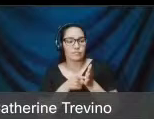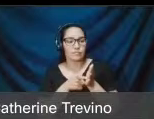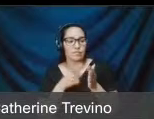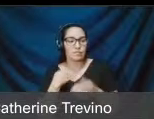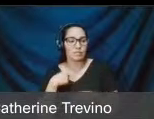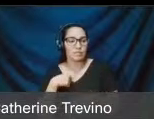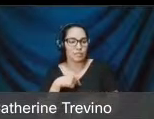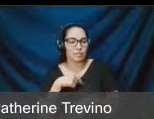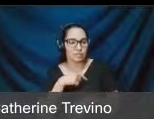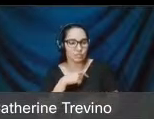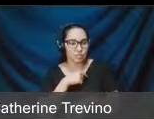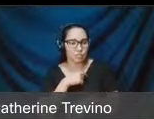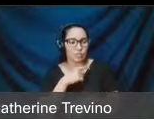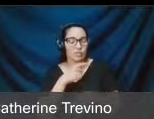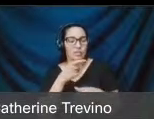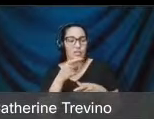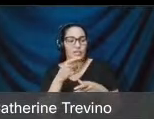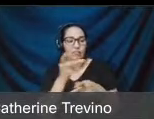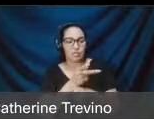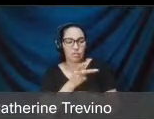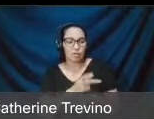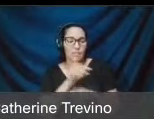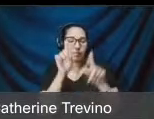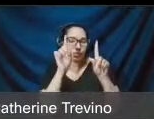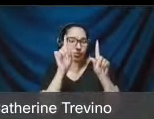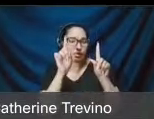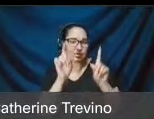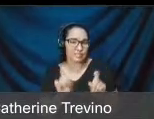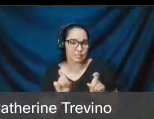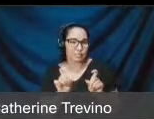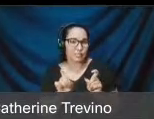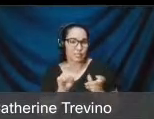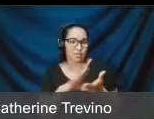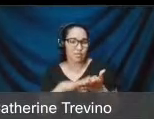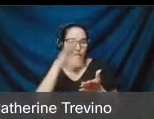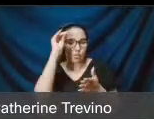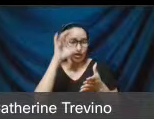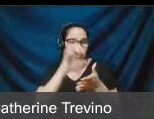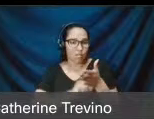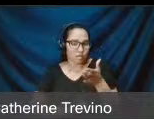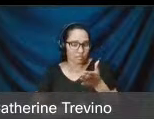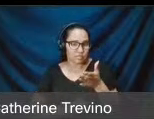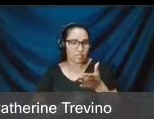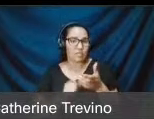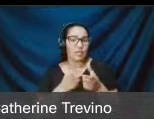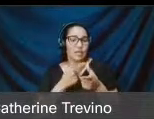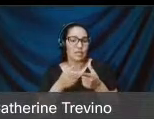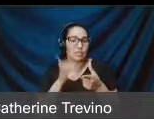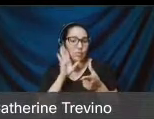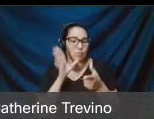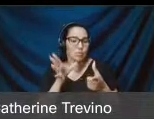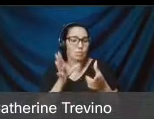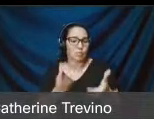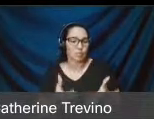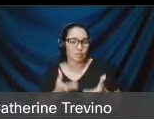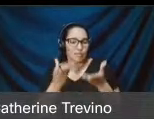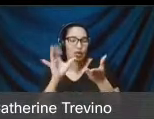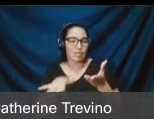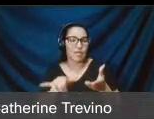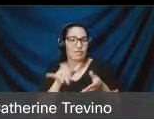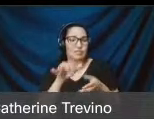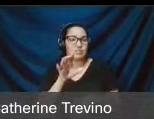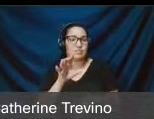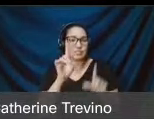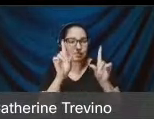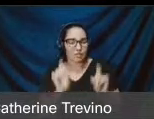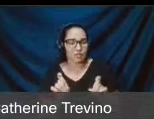find an assessment of learning loss. And so we will be providing that diagnostic to,